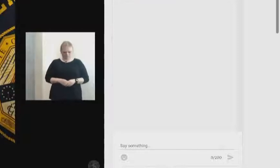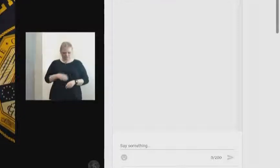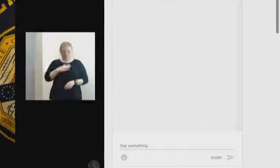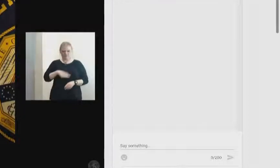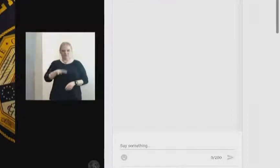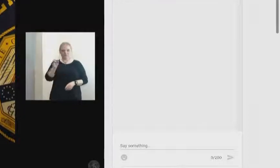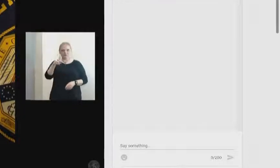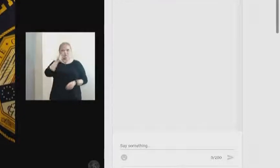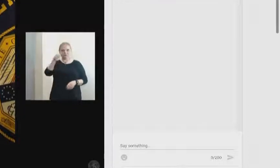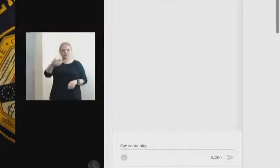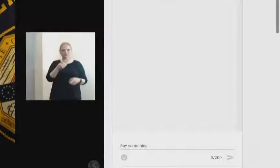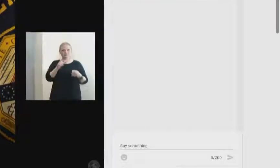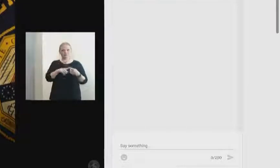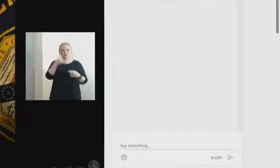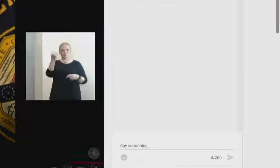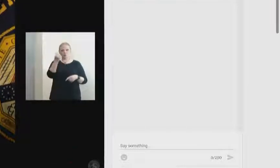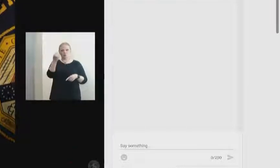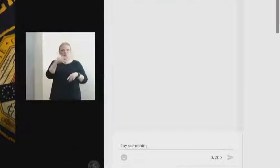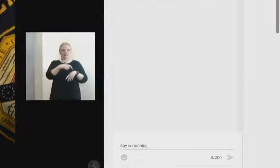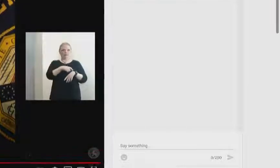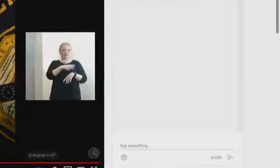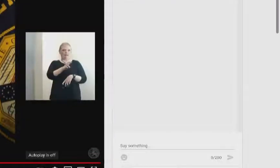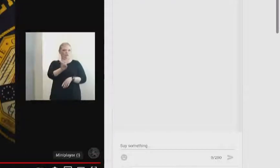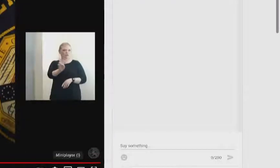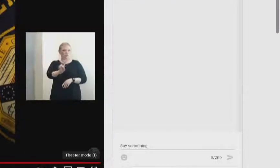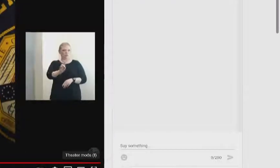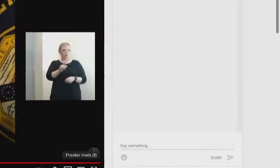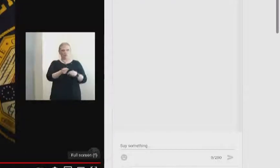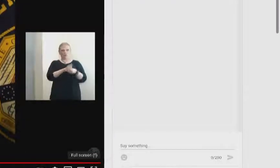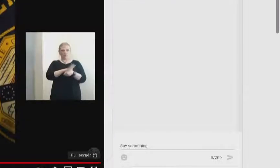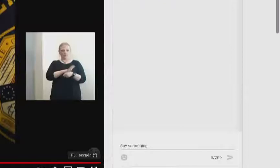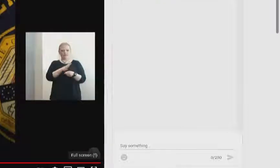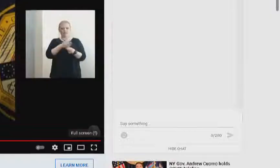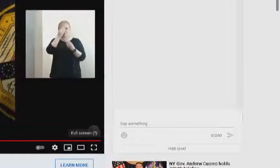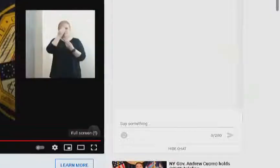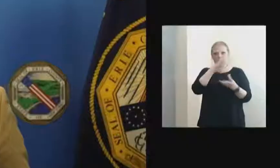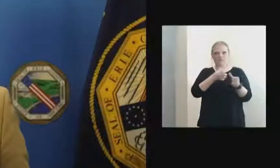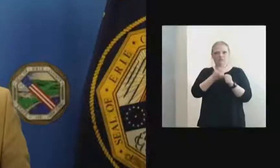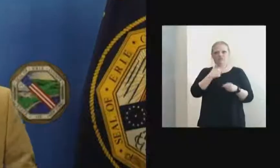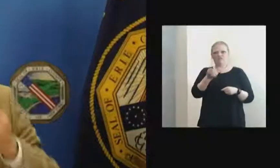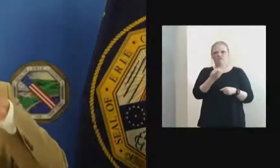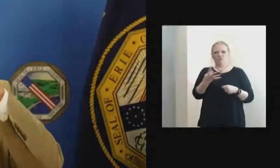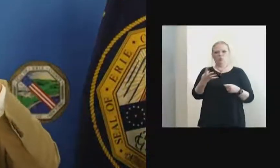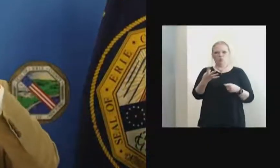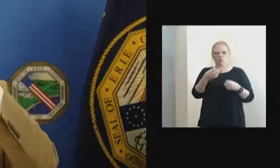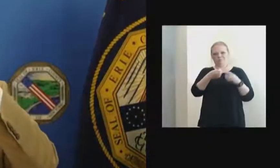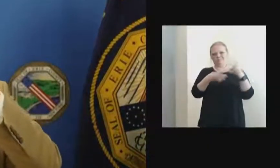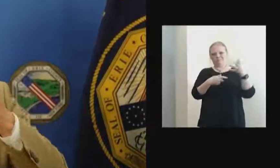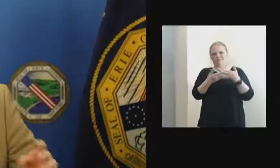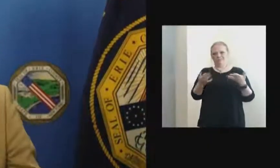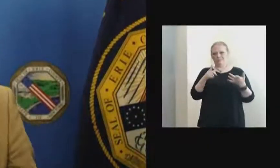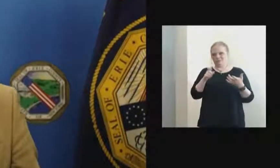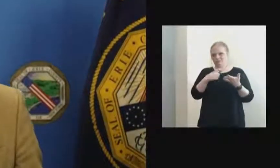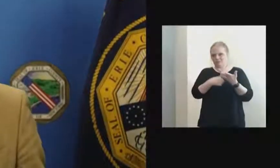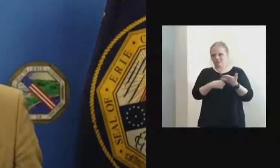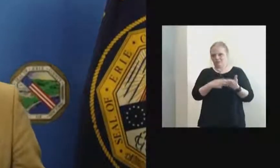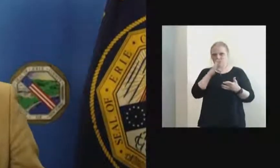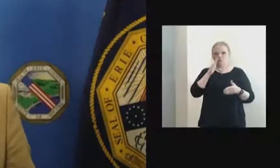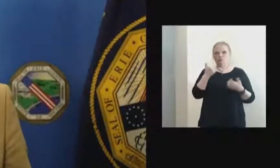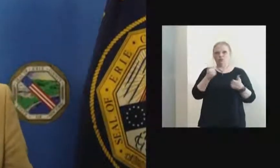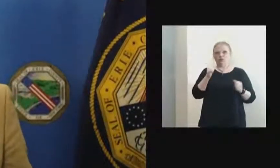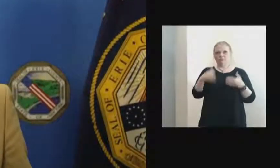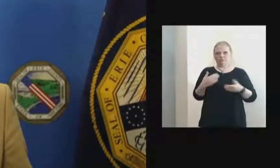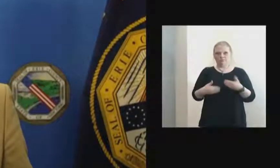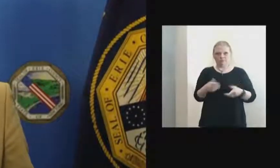Okay, welcome to our Tuesday at 2 COVID-19 update. We have quite a few things to get through, and we're going to try to move this as quickly